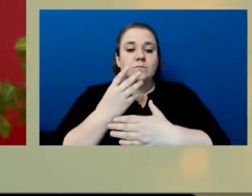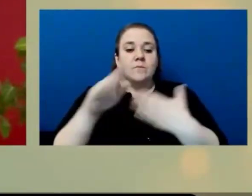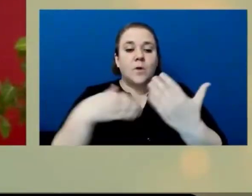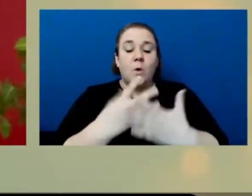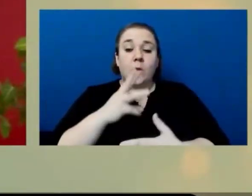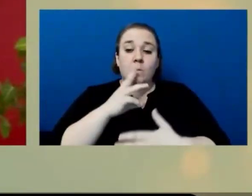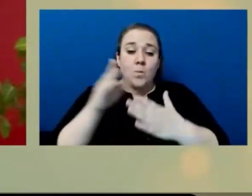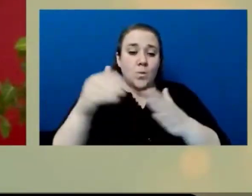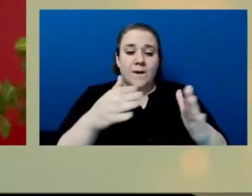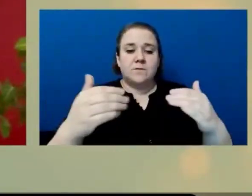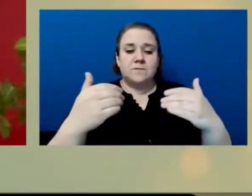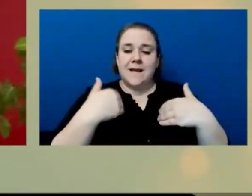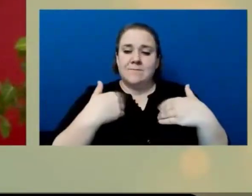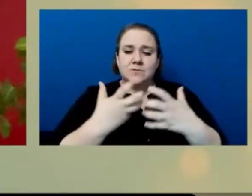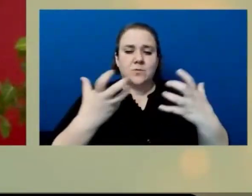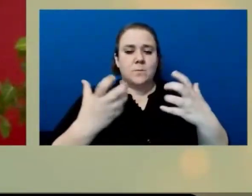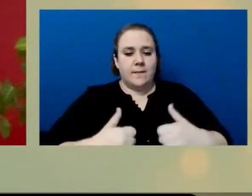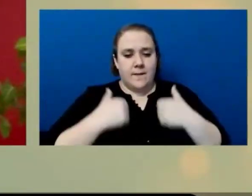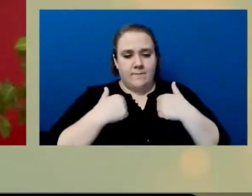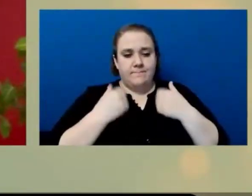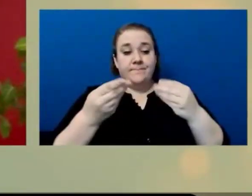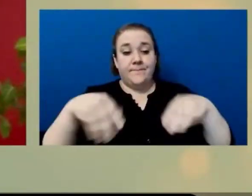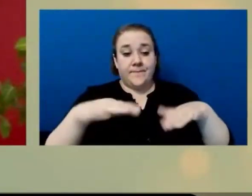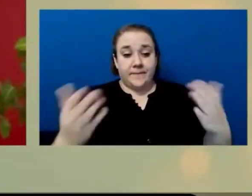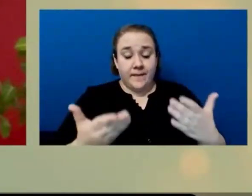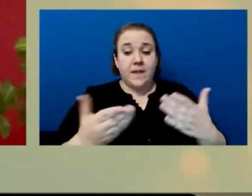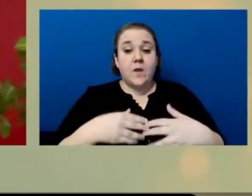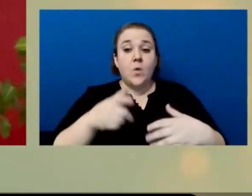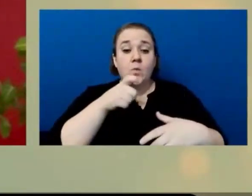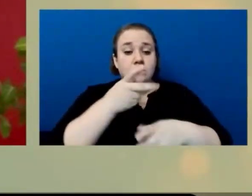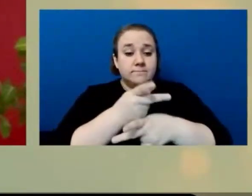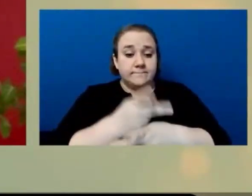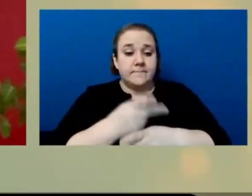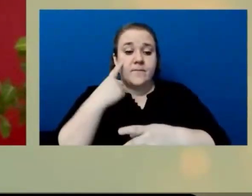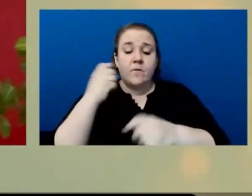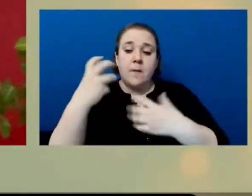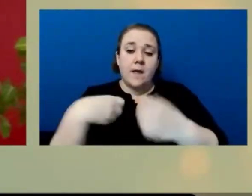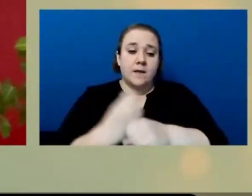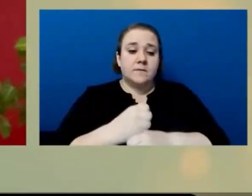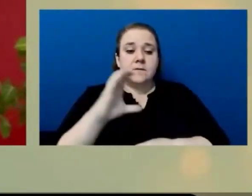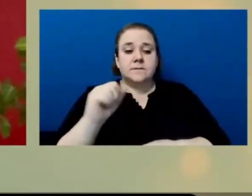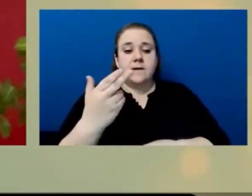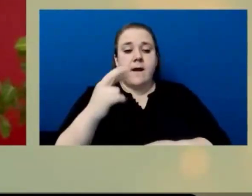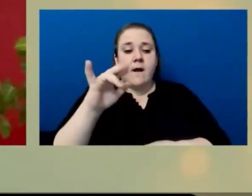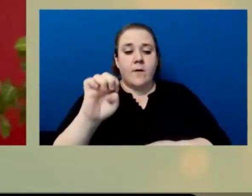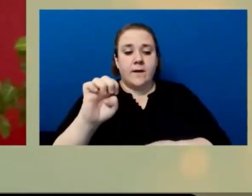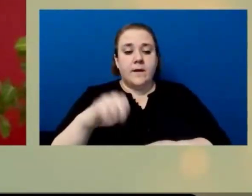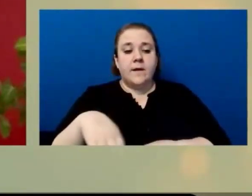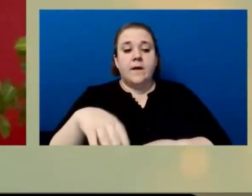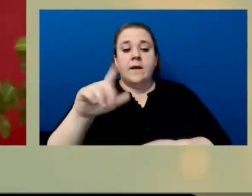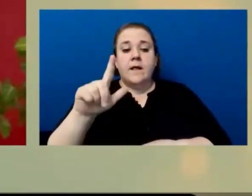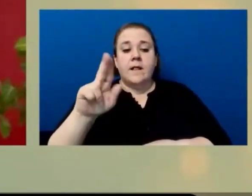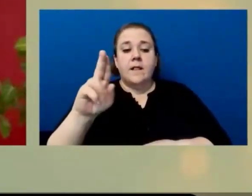sweeten the earth are thick with life. The land I join you from has been stewarded for